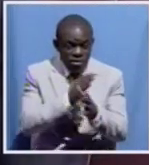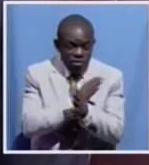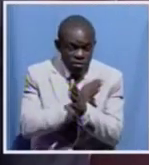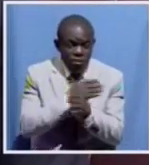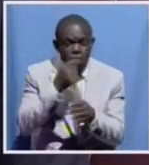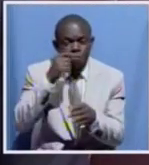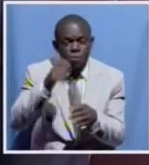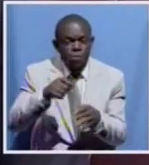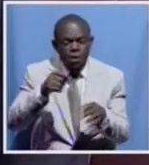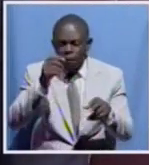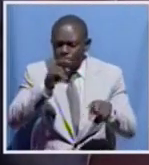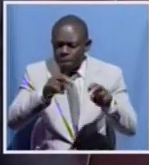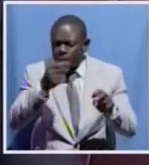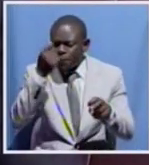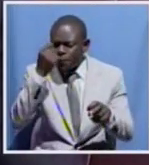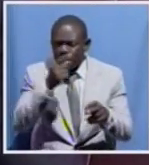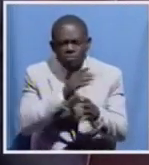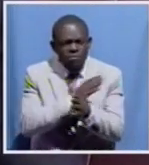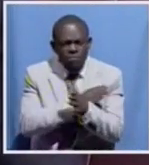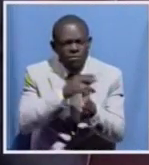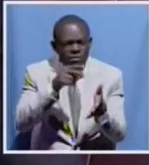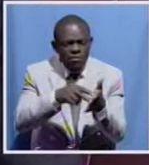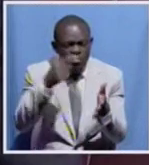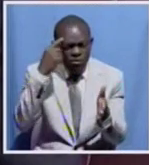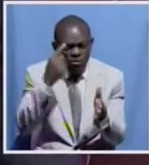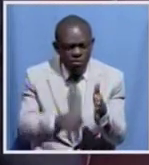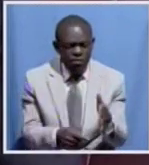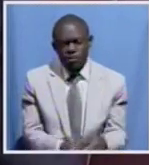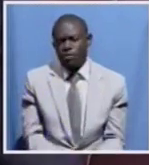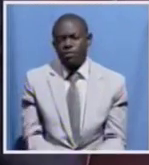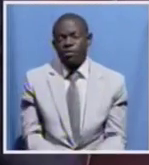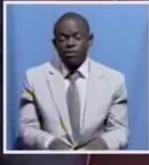for. And that is, this is a country that has